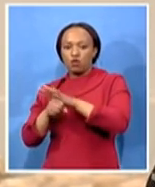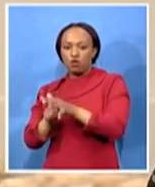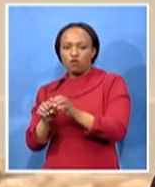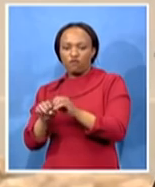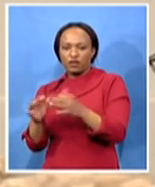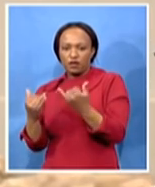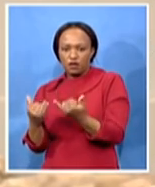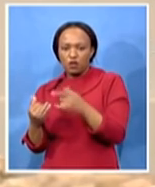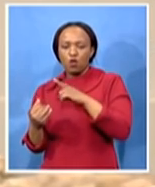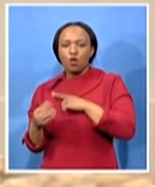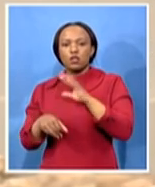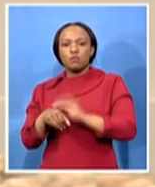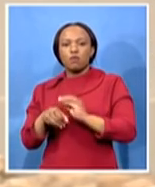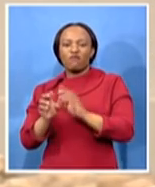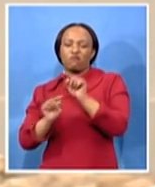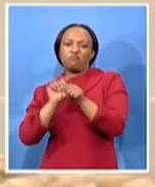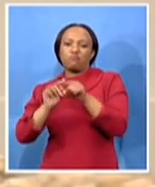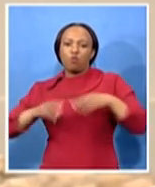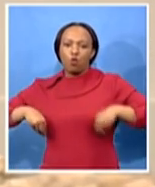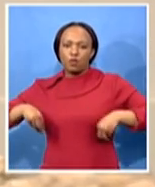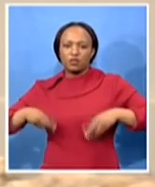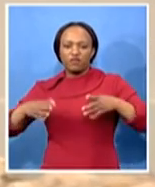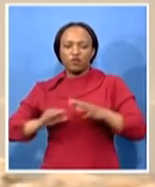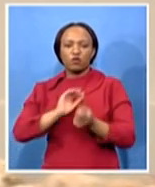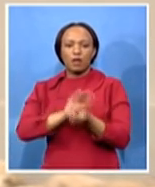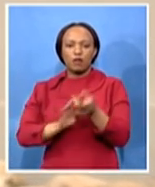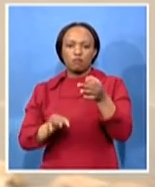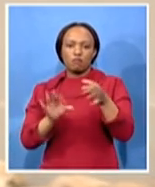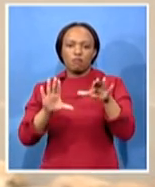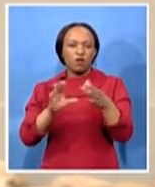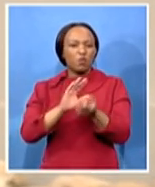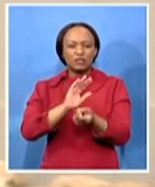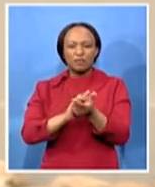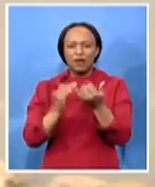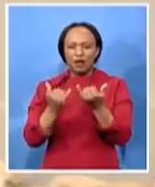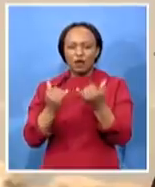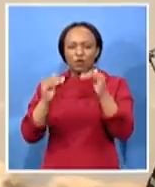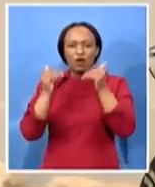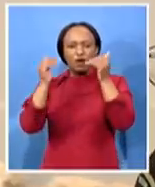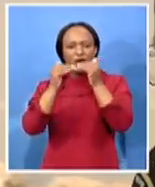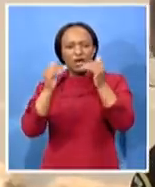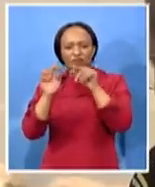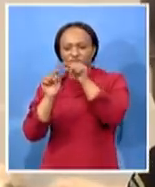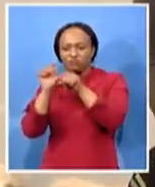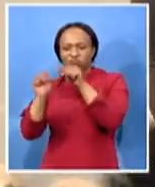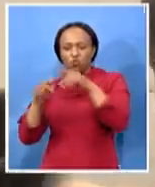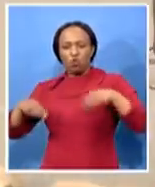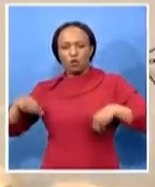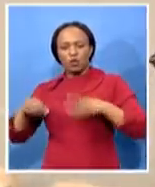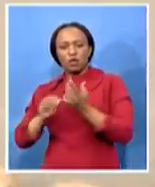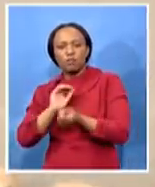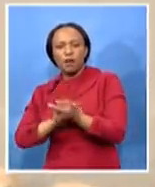have bedeviled the party. What is actually going on at the high levels of alleged corruption that is said to be taking place in your party using state